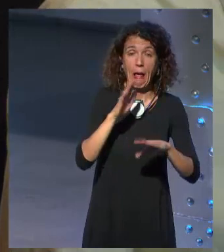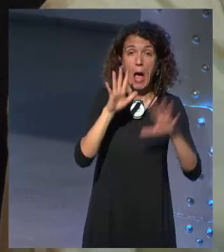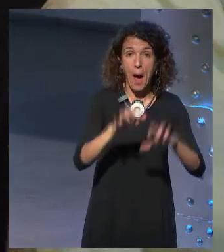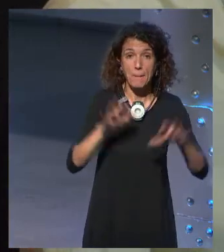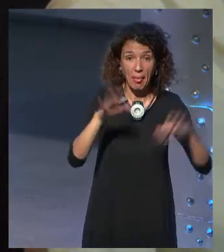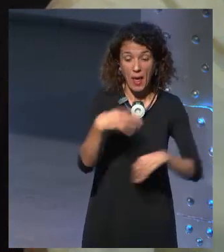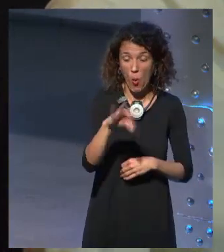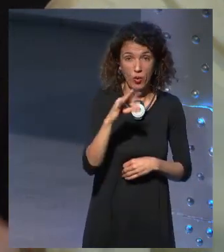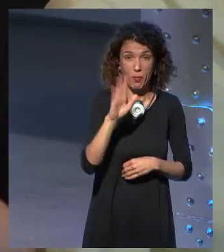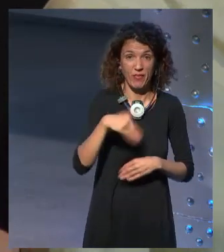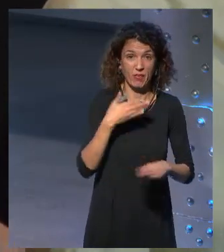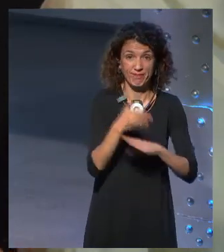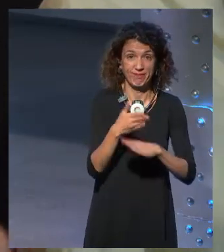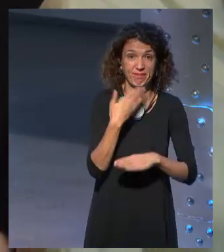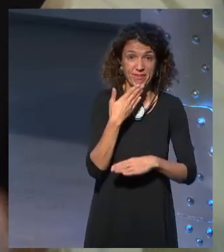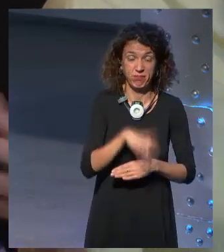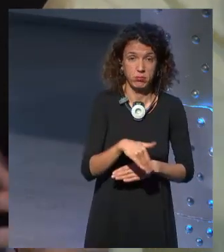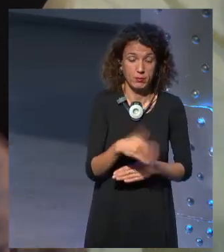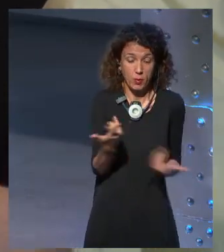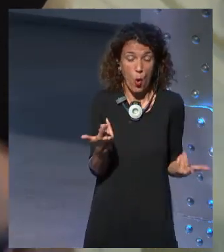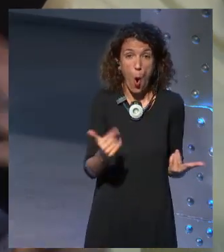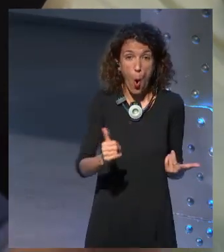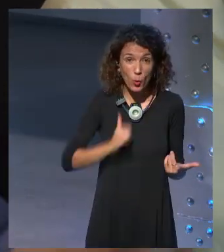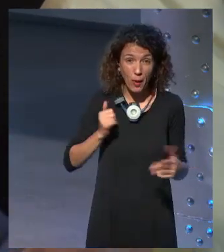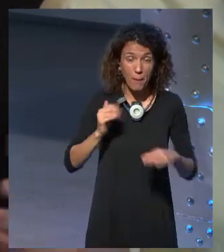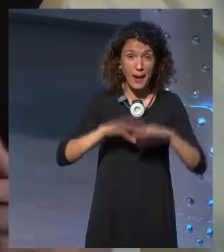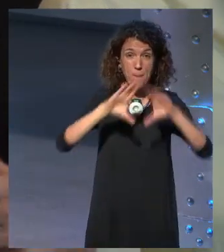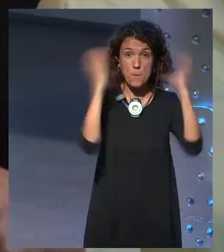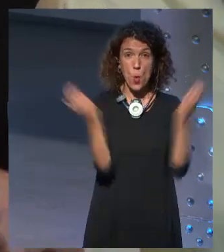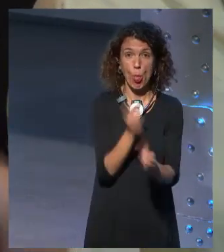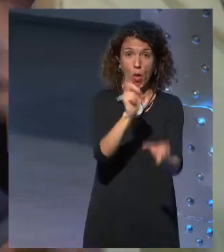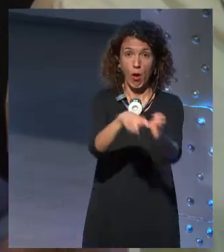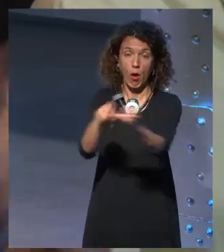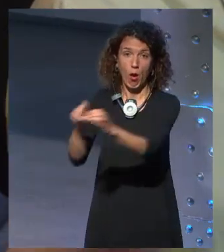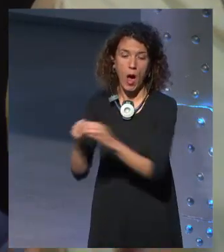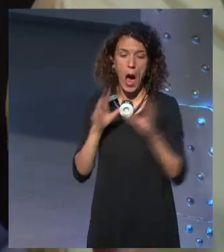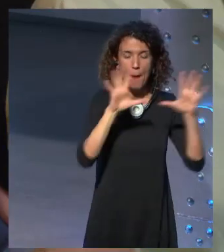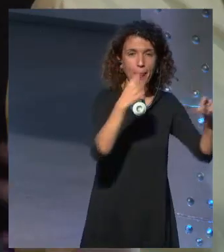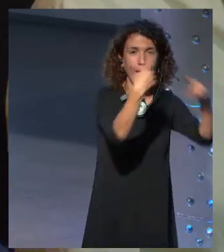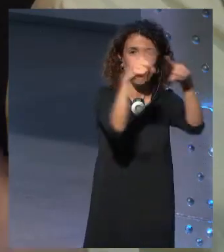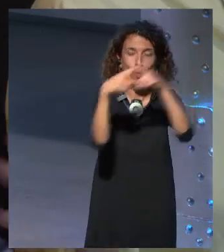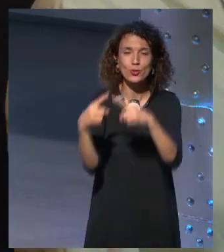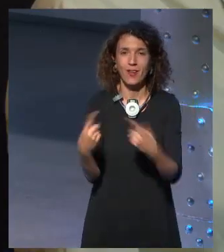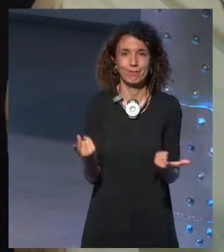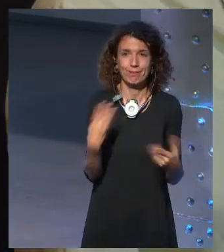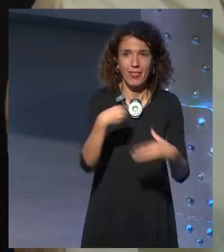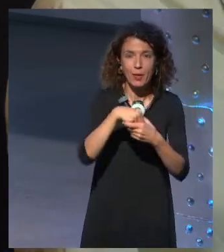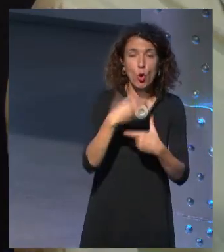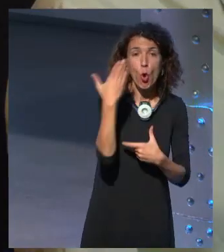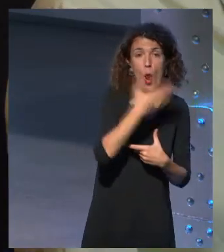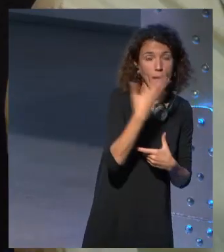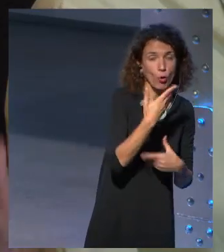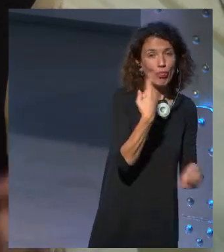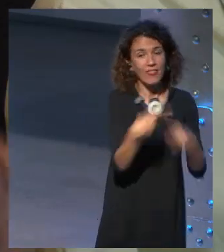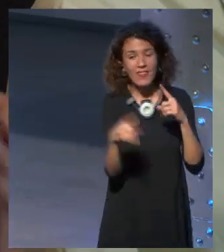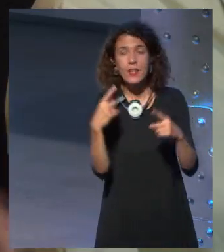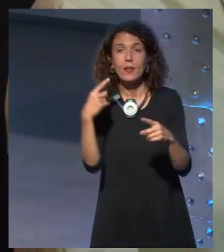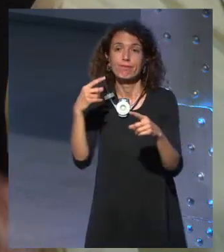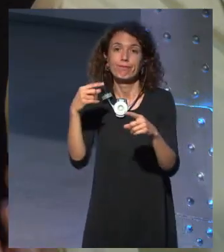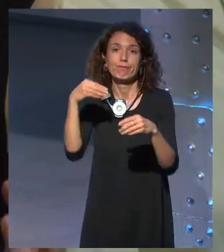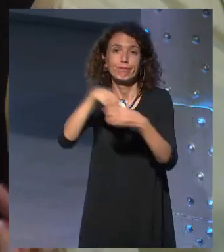which is the only place where they could learn something, and those people are the ones who have fewer opportunities to open up to the world and to learn